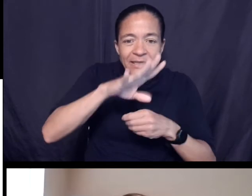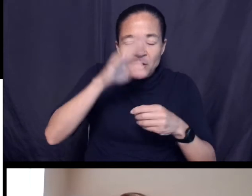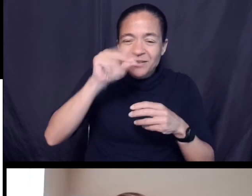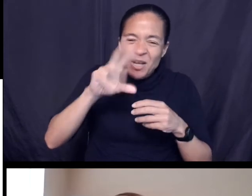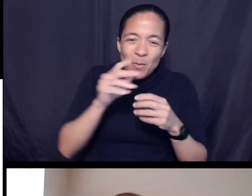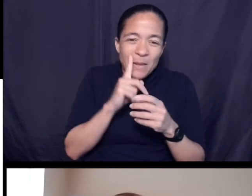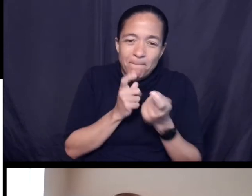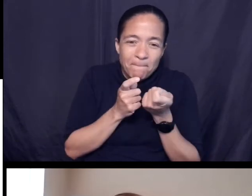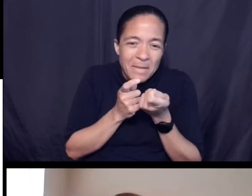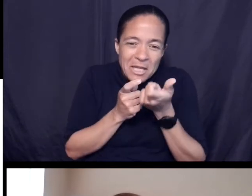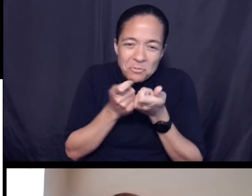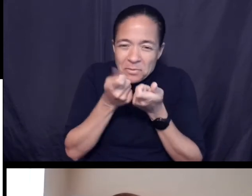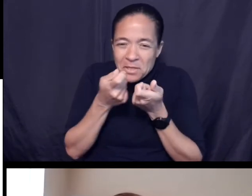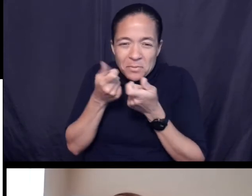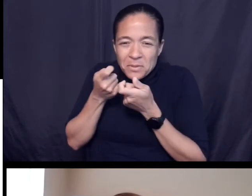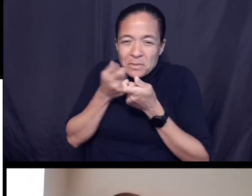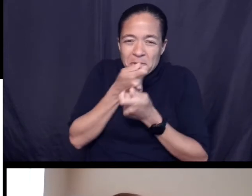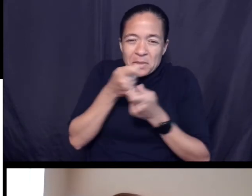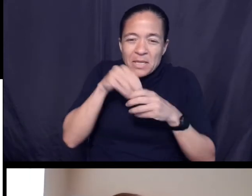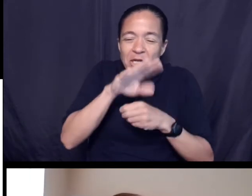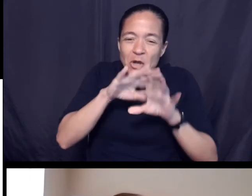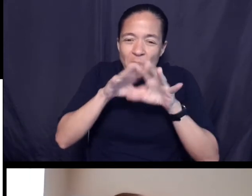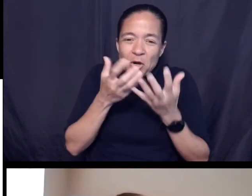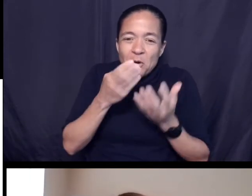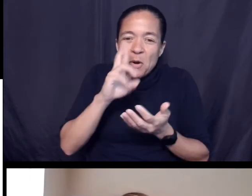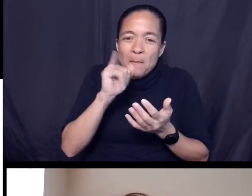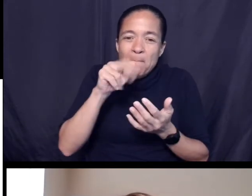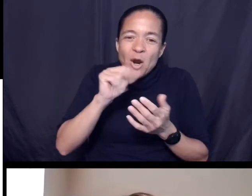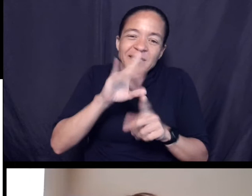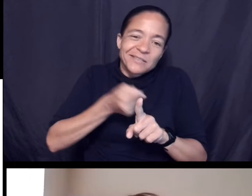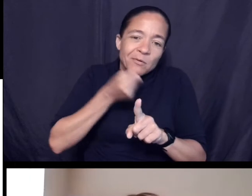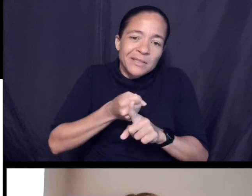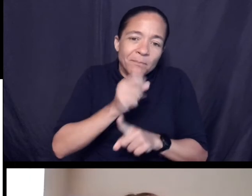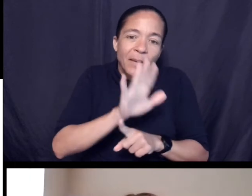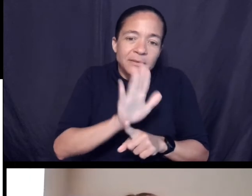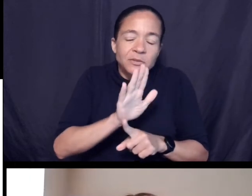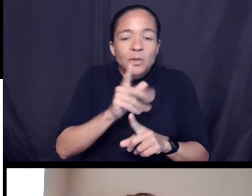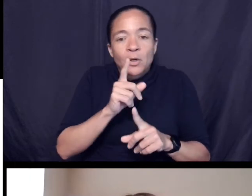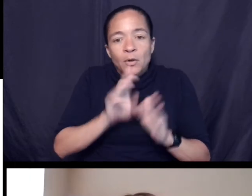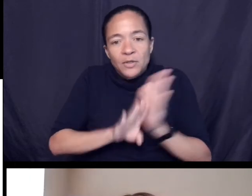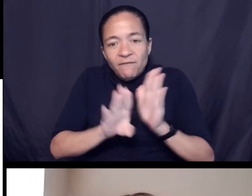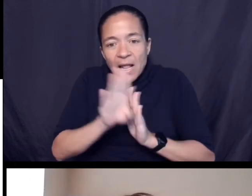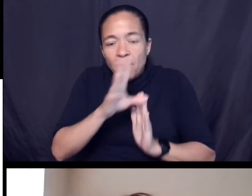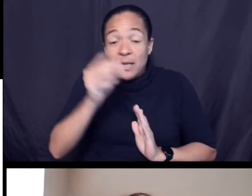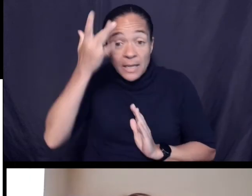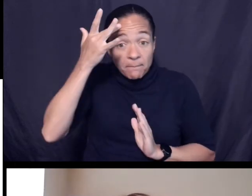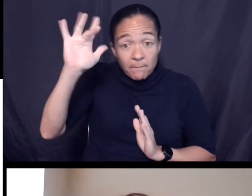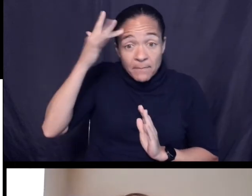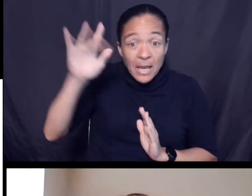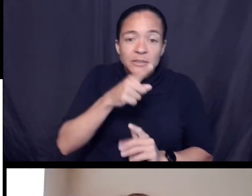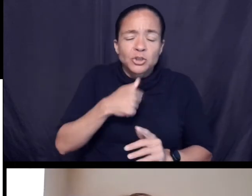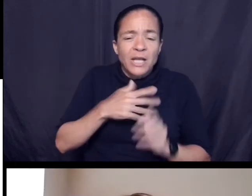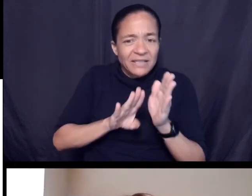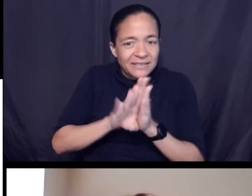smaller folds all over her brain. And so that definitely impacts her developmentally and intellectually. She has a